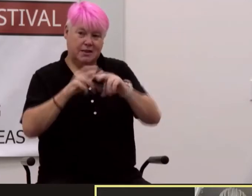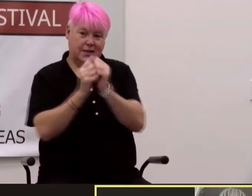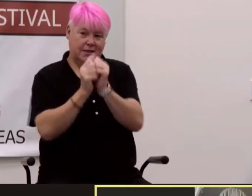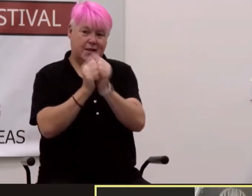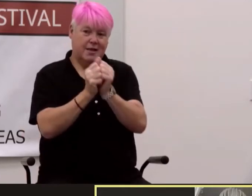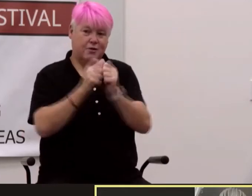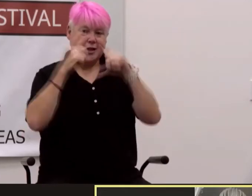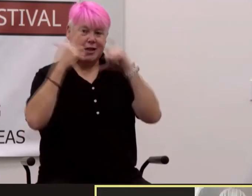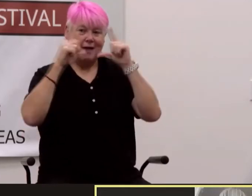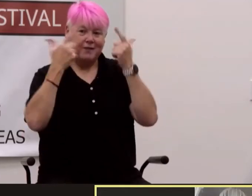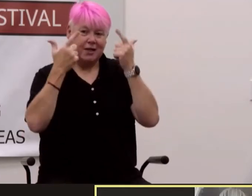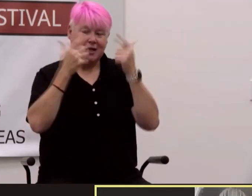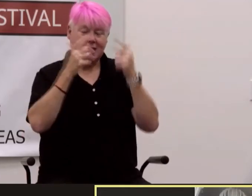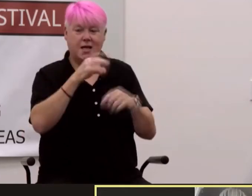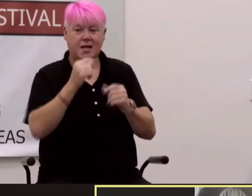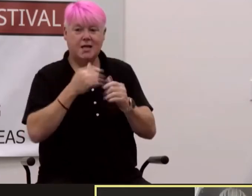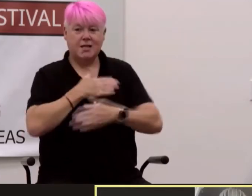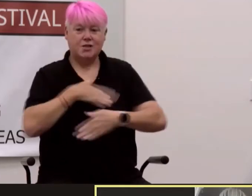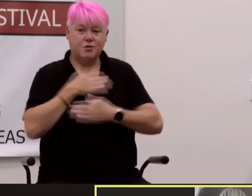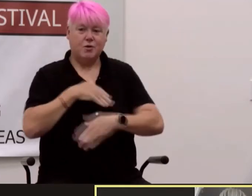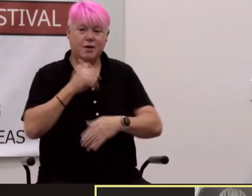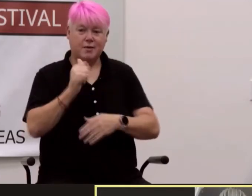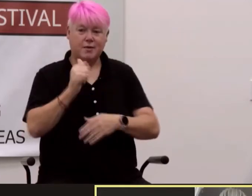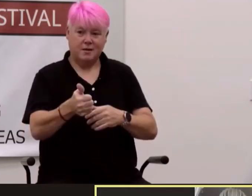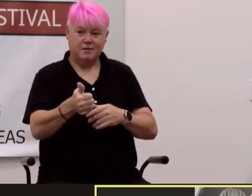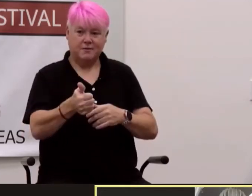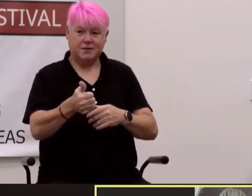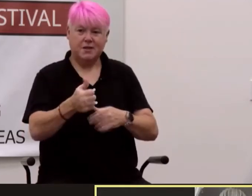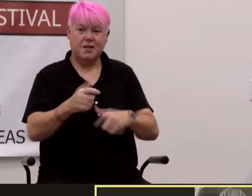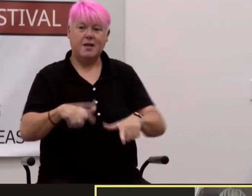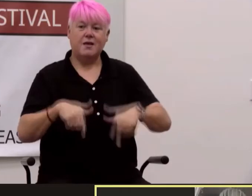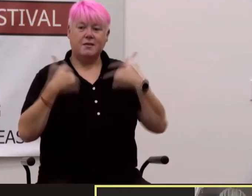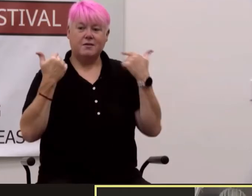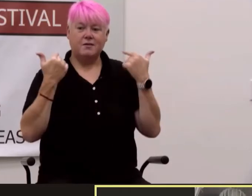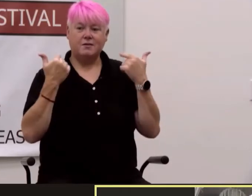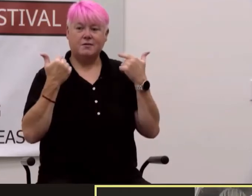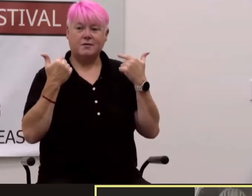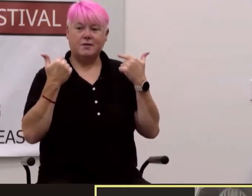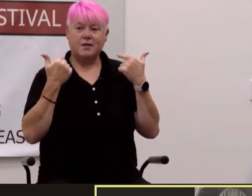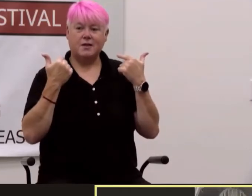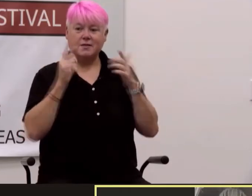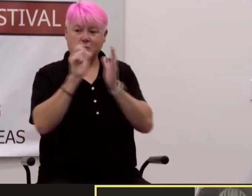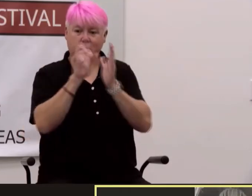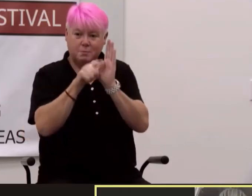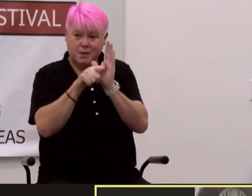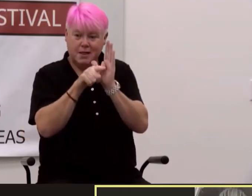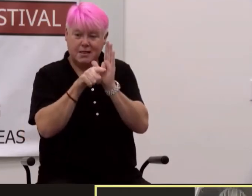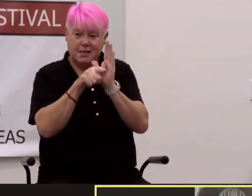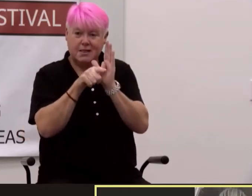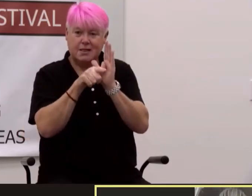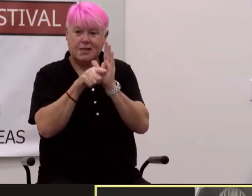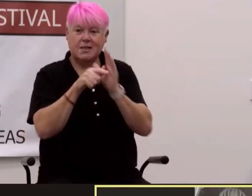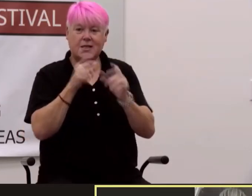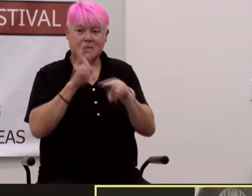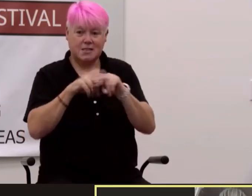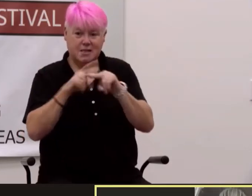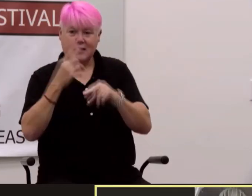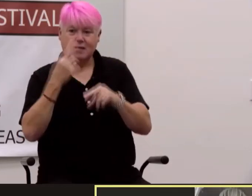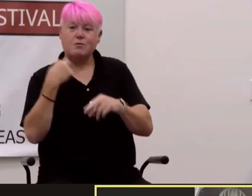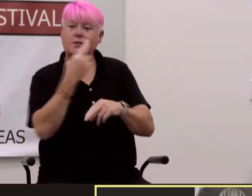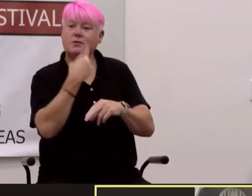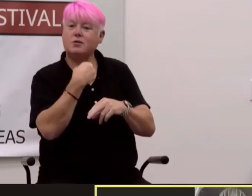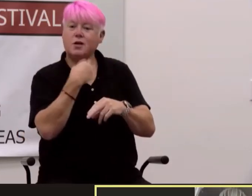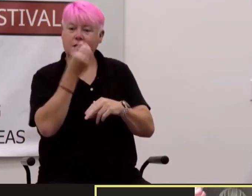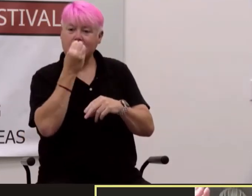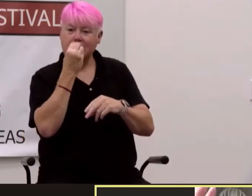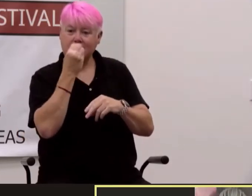laughing, enjoying themselves. Their life is like at the minute, just that minute, sitting in a restaurant,